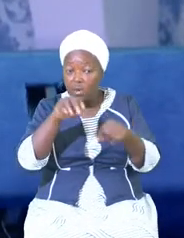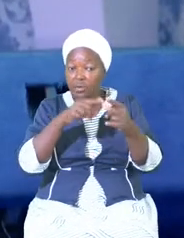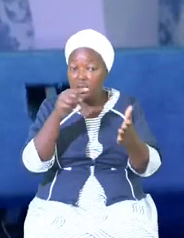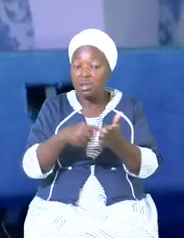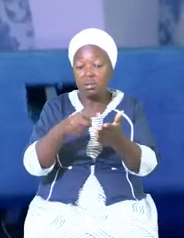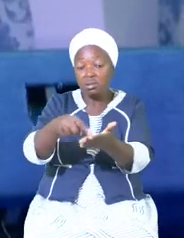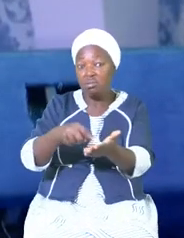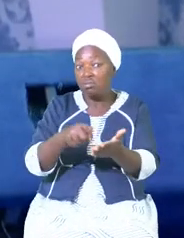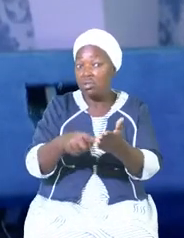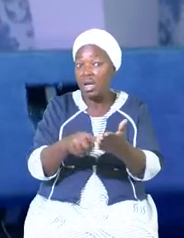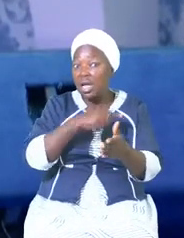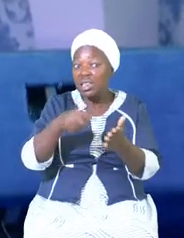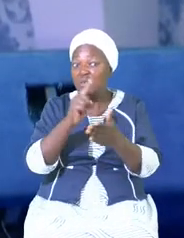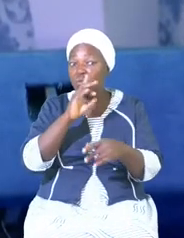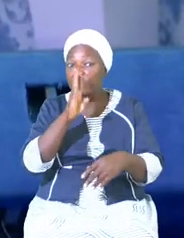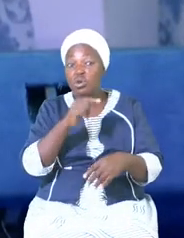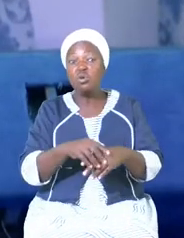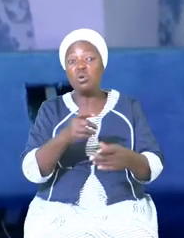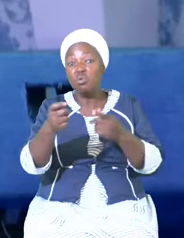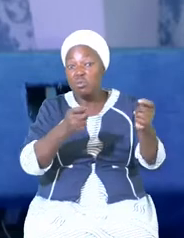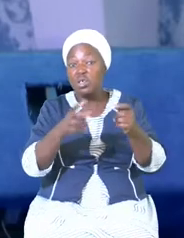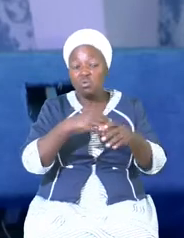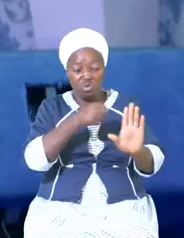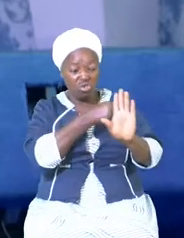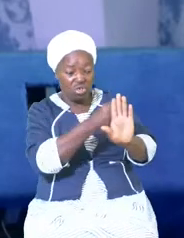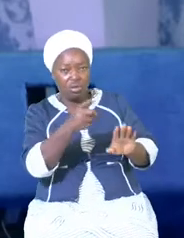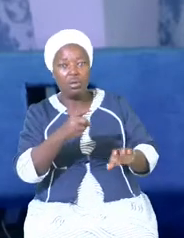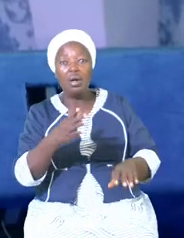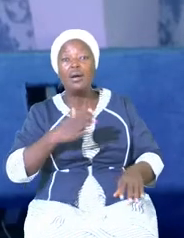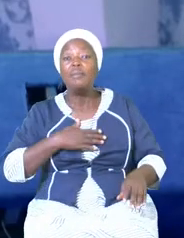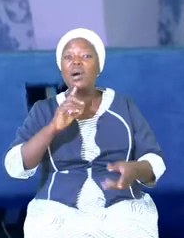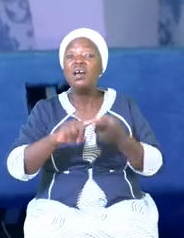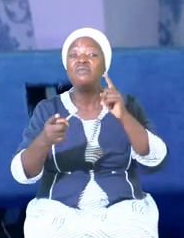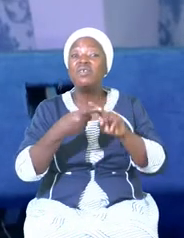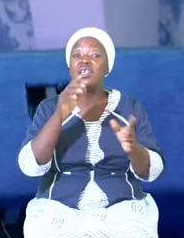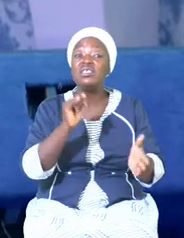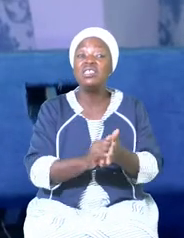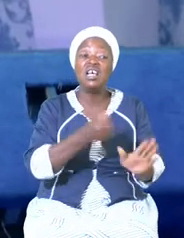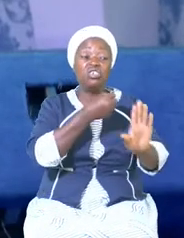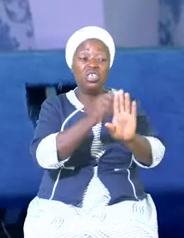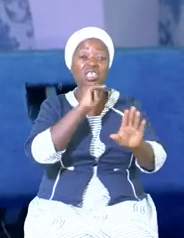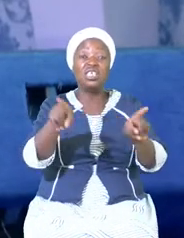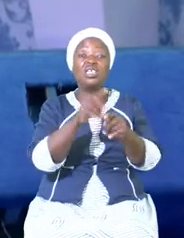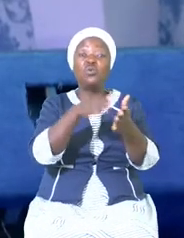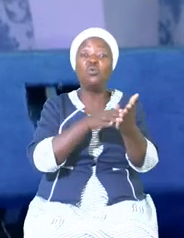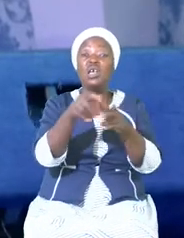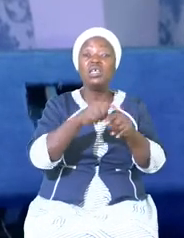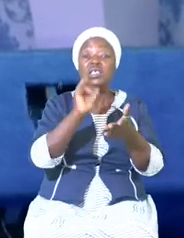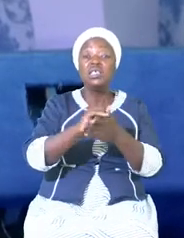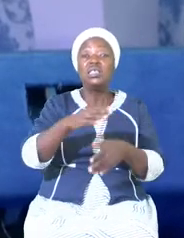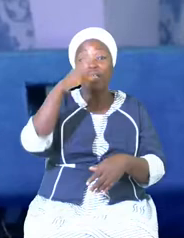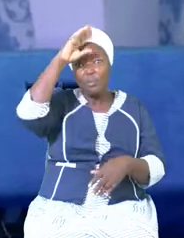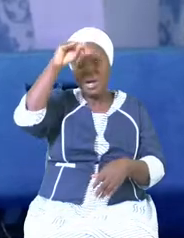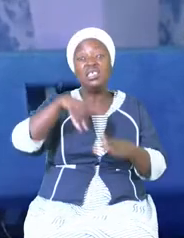your dominion. It will shield you, my friend. That shield is as weak as that papa himself. Look at him, look at his life, look at